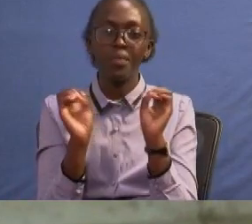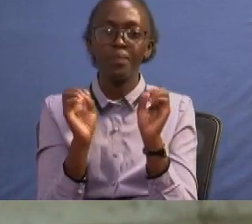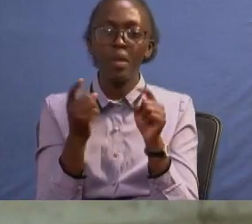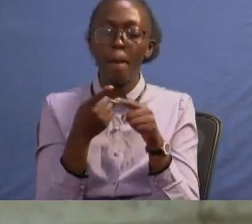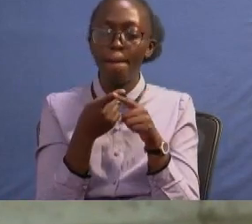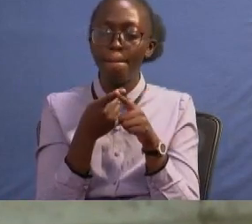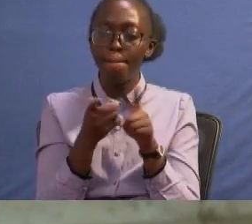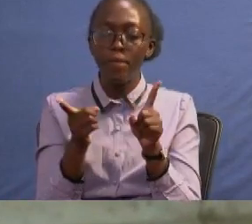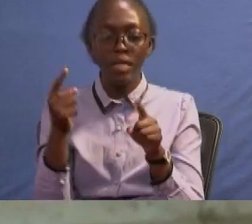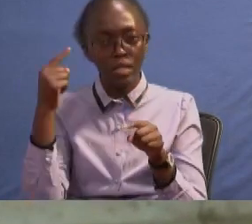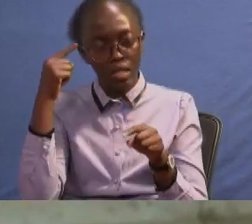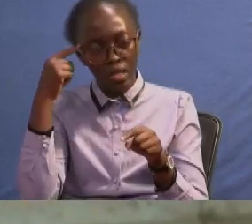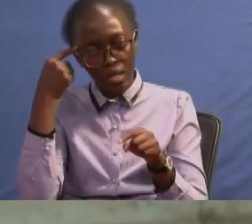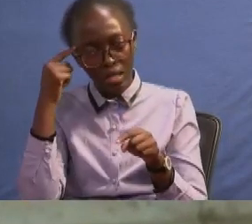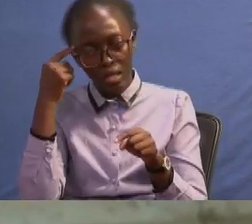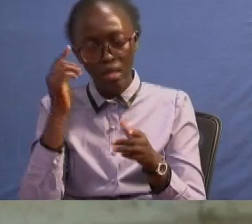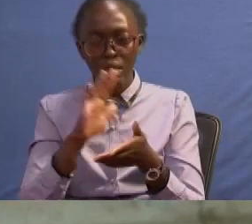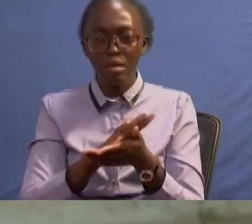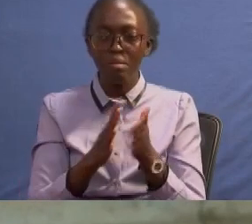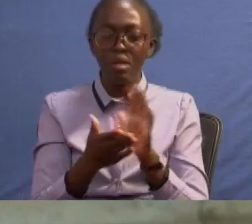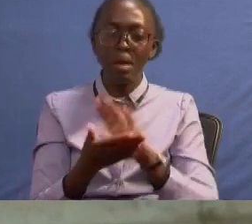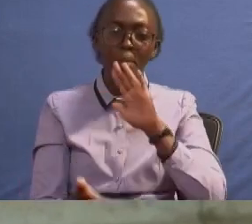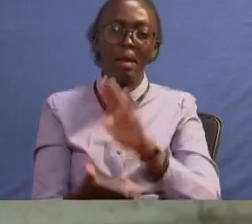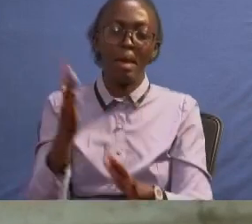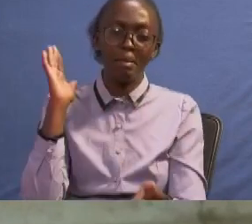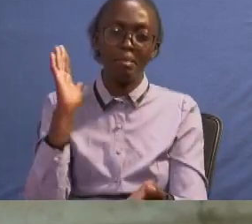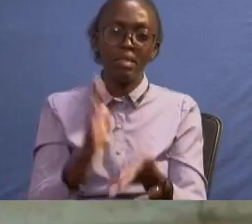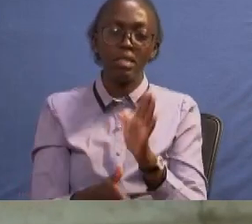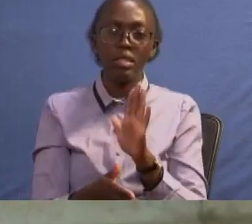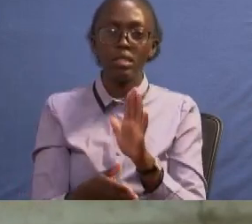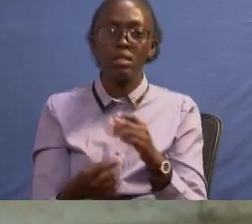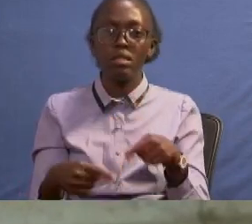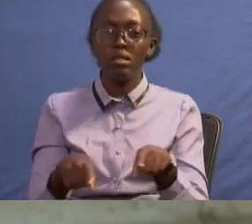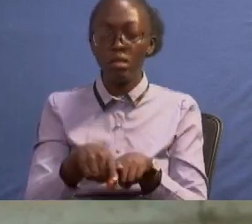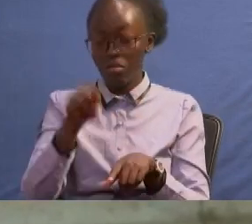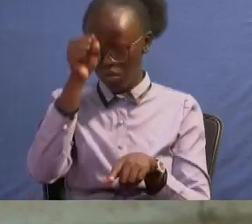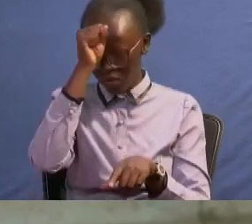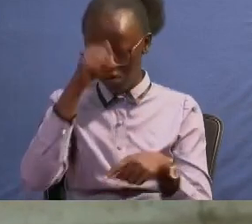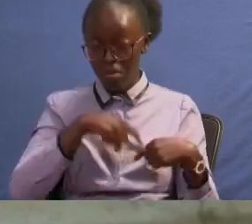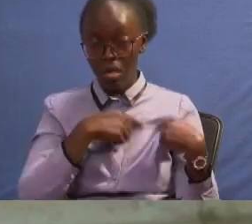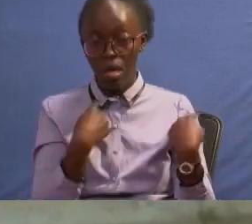but their thinking became futile and their foolish hearts were darkened."